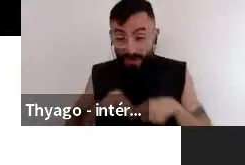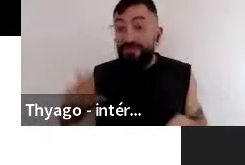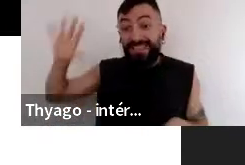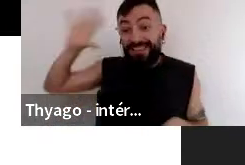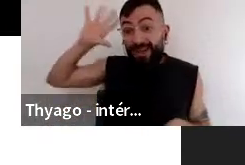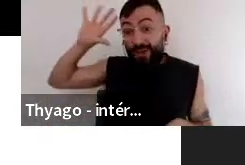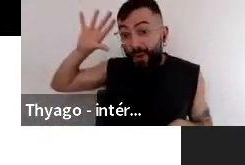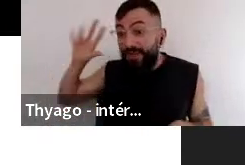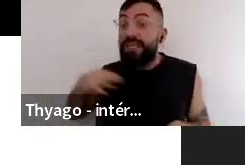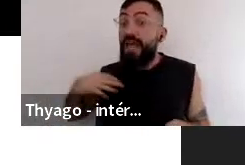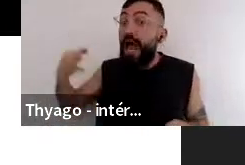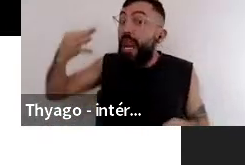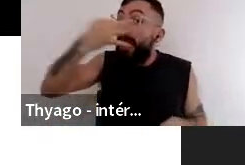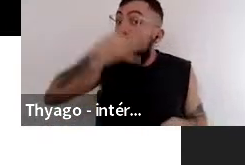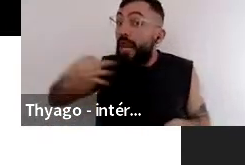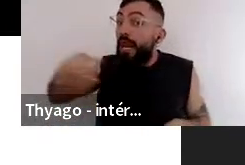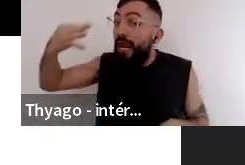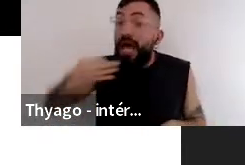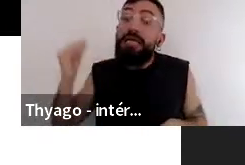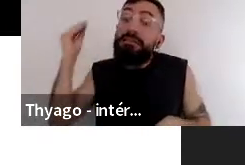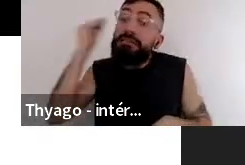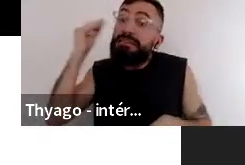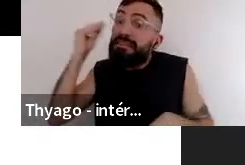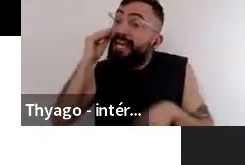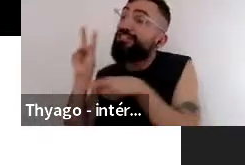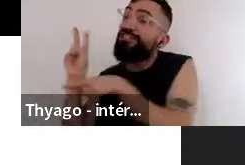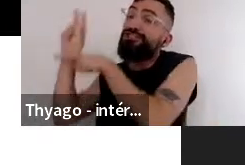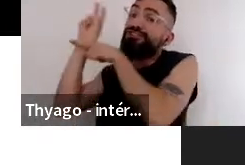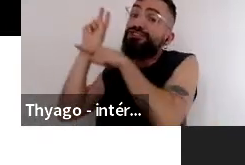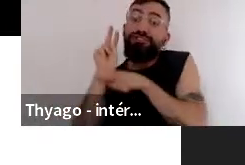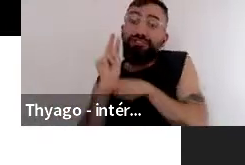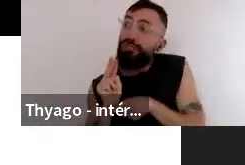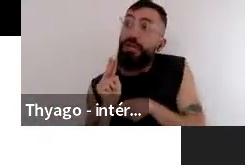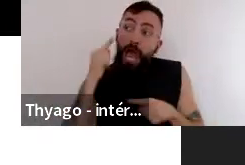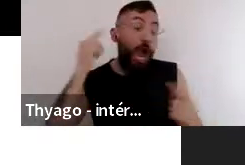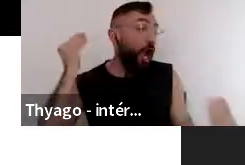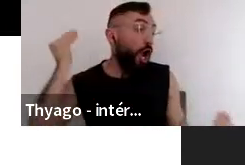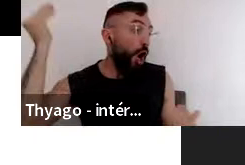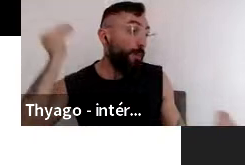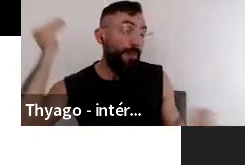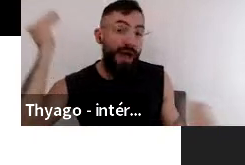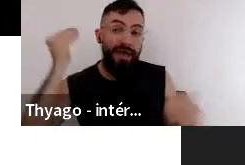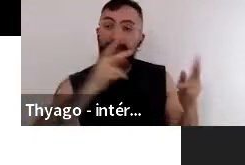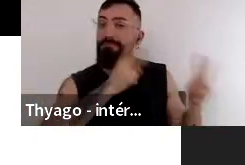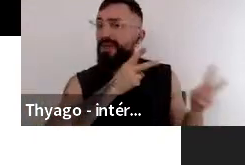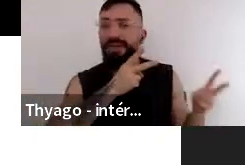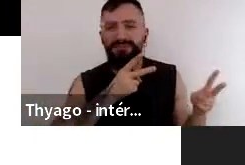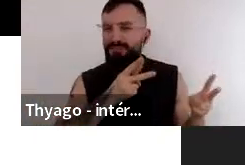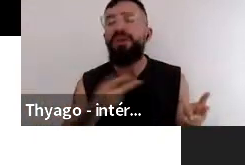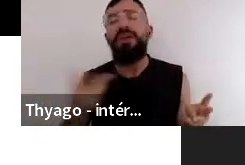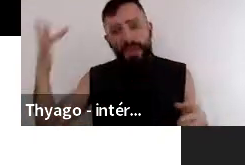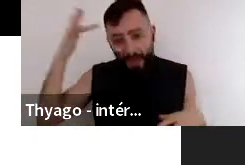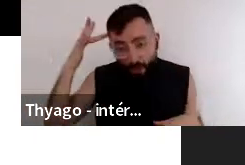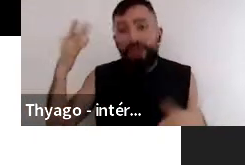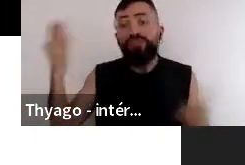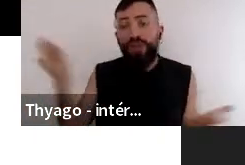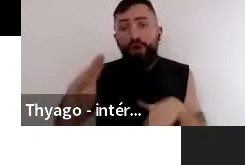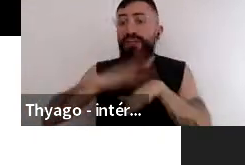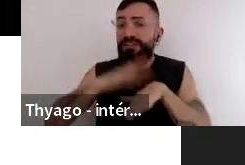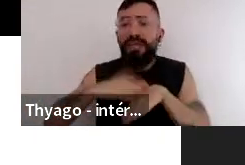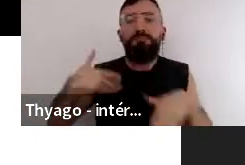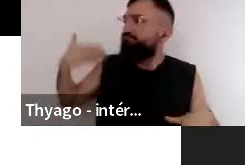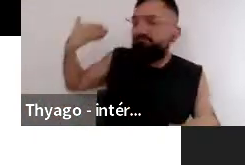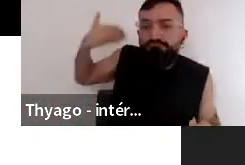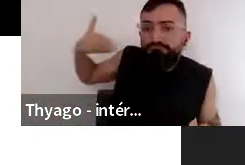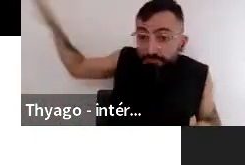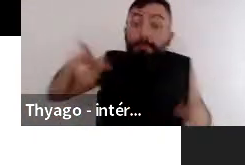languages come from the analysis of spoken languages. So I think it's time for us to start analyzing